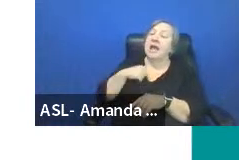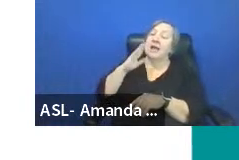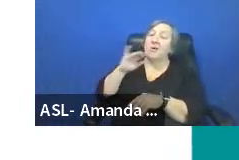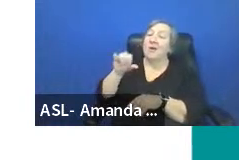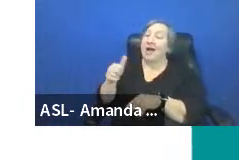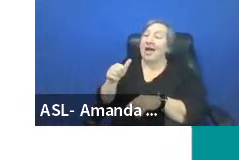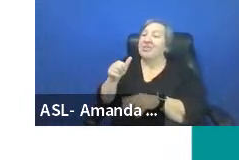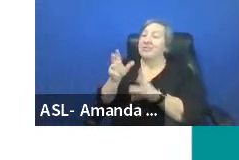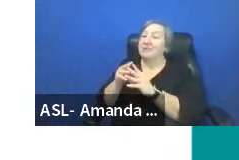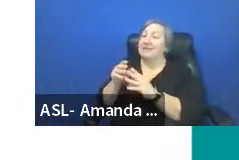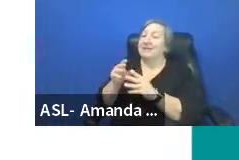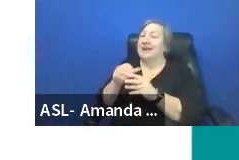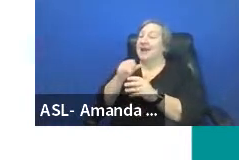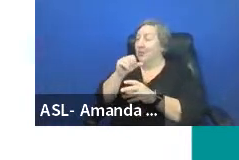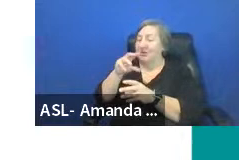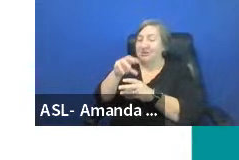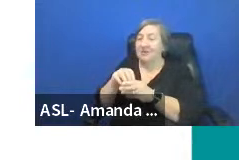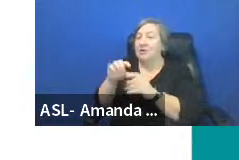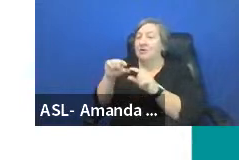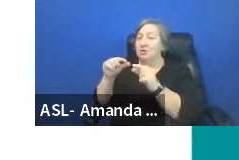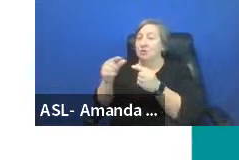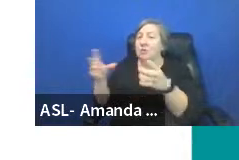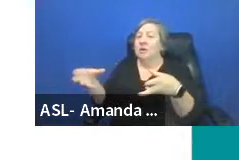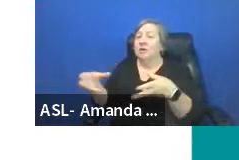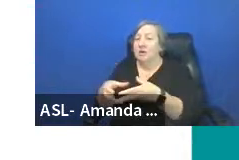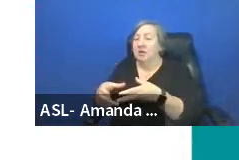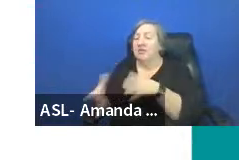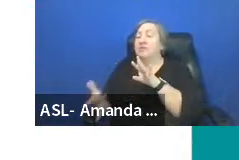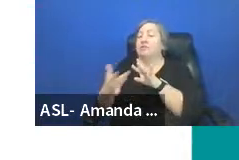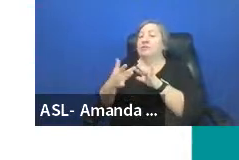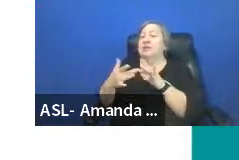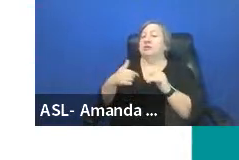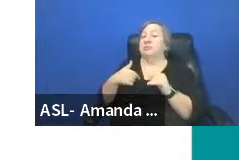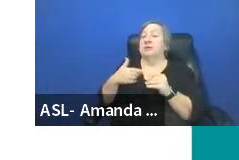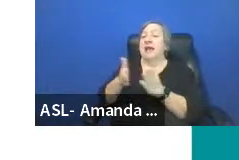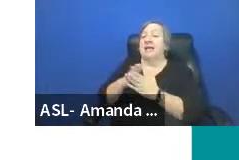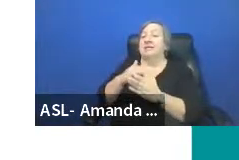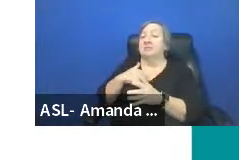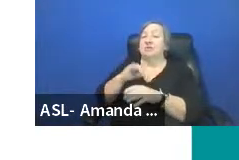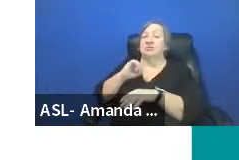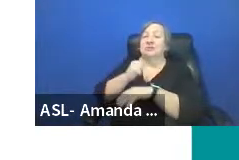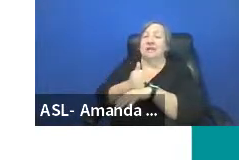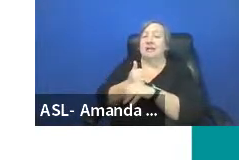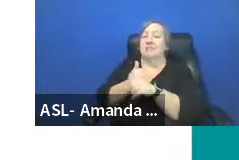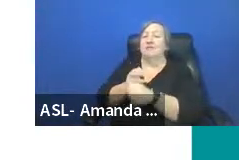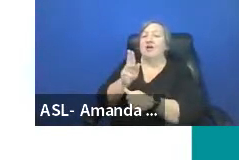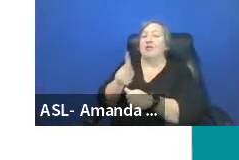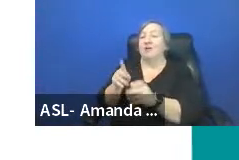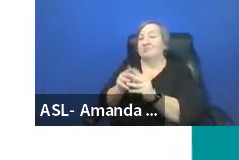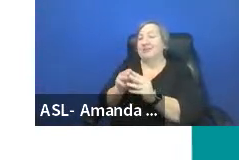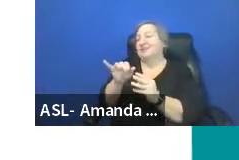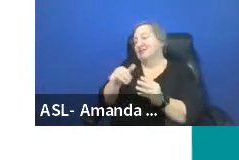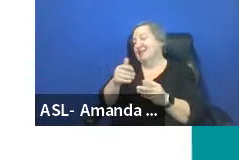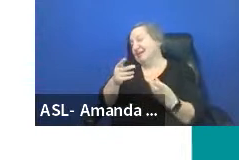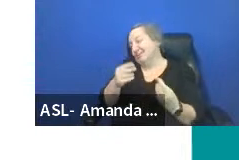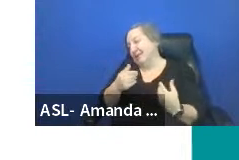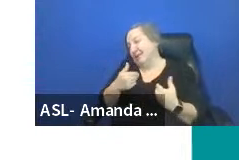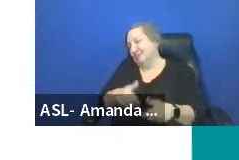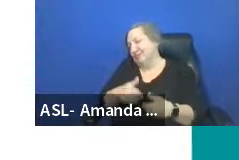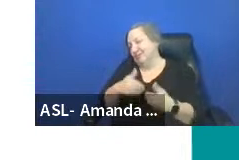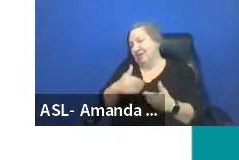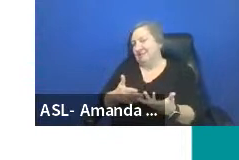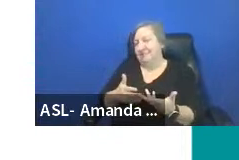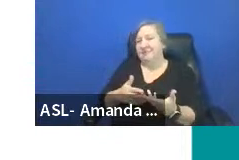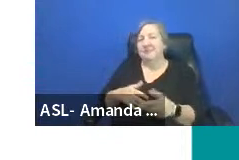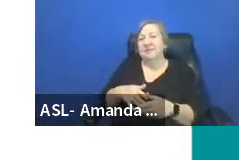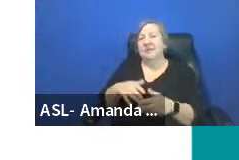wasn't involved with, that a group of them came together, and they have reached out to me and asked me to set up a follow-up meeting. So that's kind of where I'm going with this, but